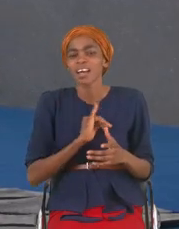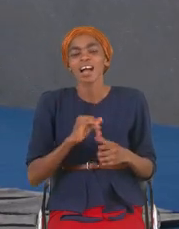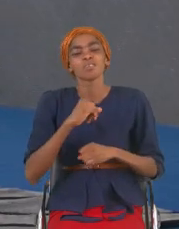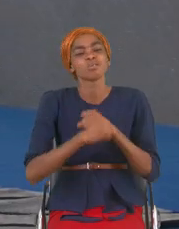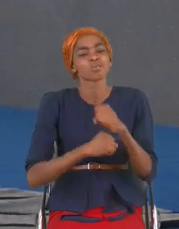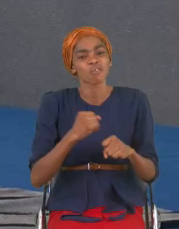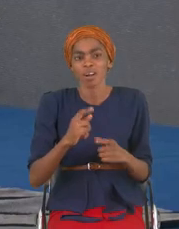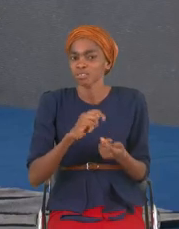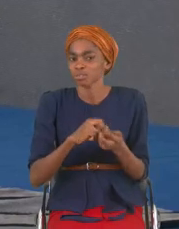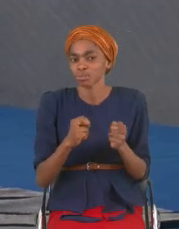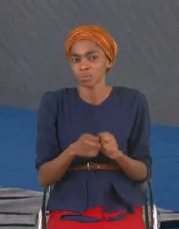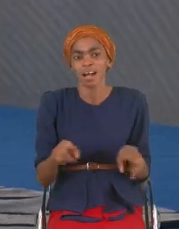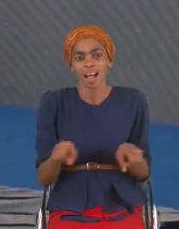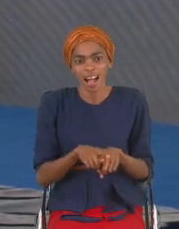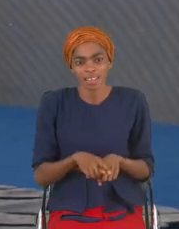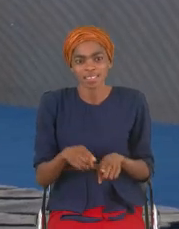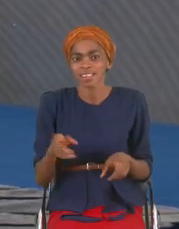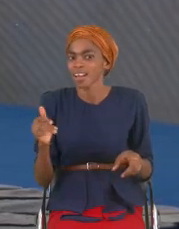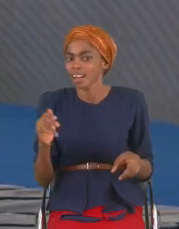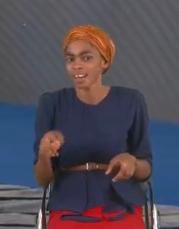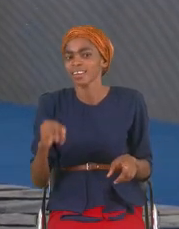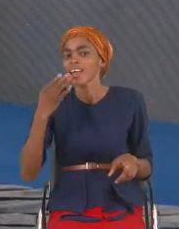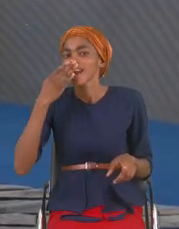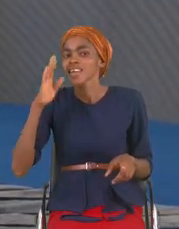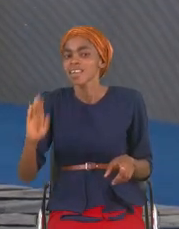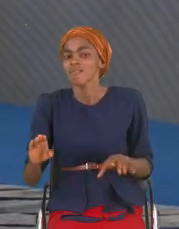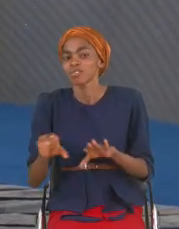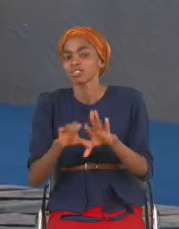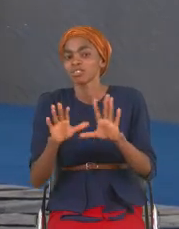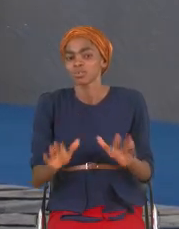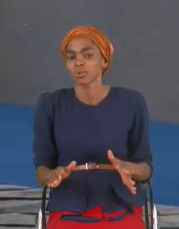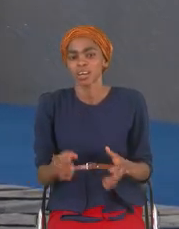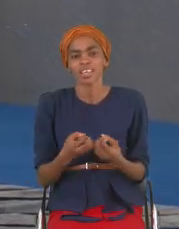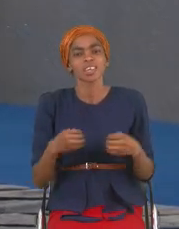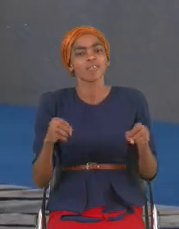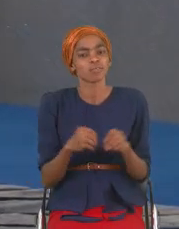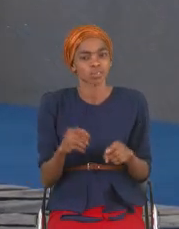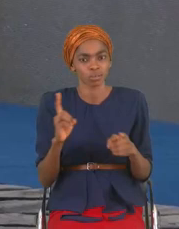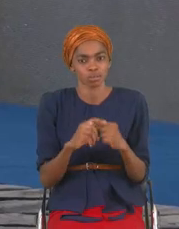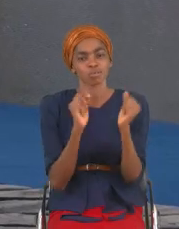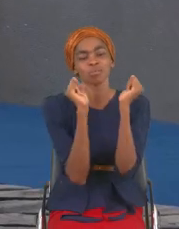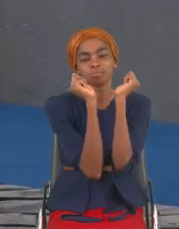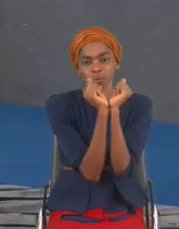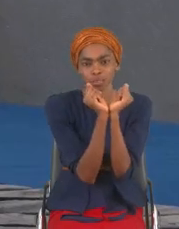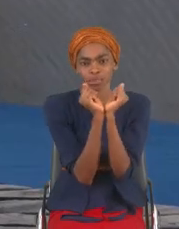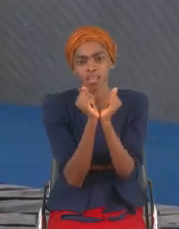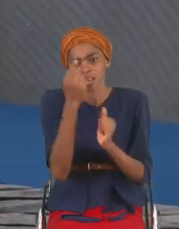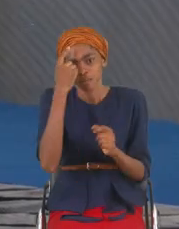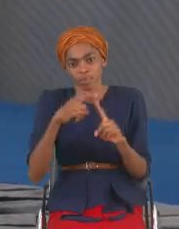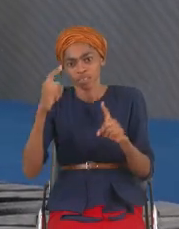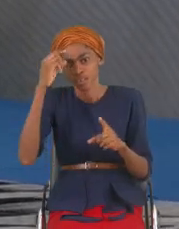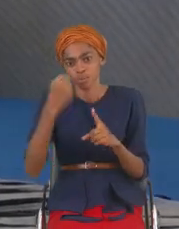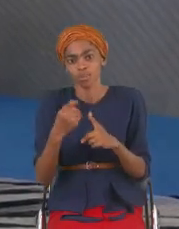suffer trouble as an evildoer, even unto bonds, but the word of